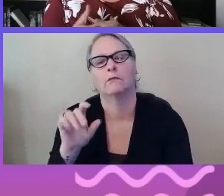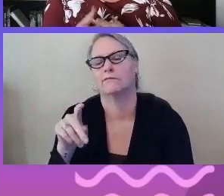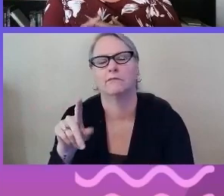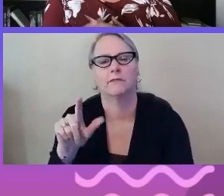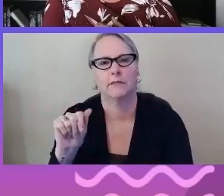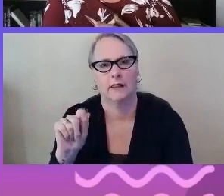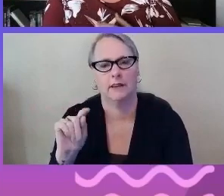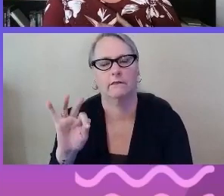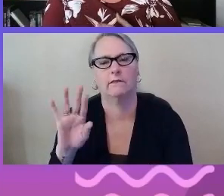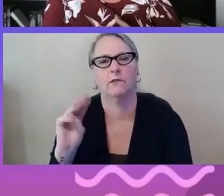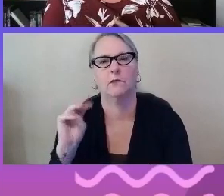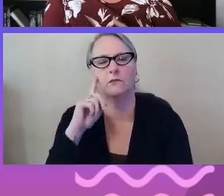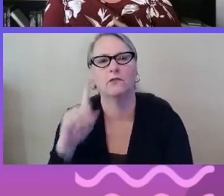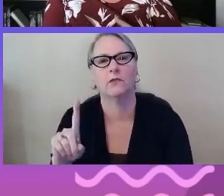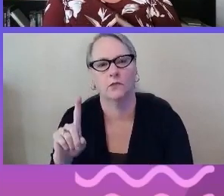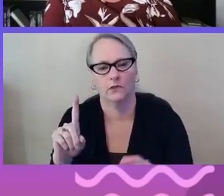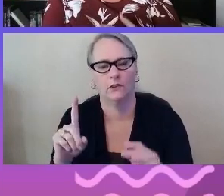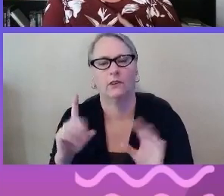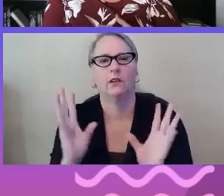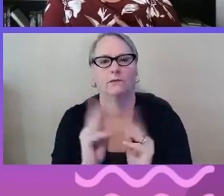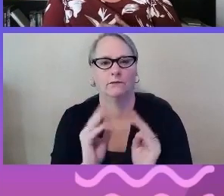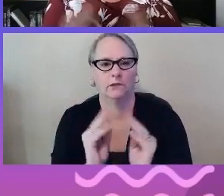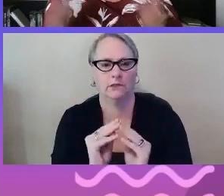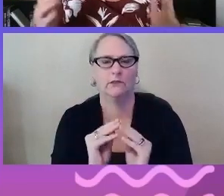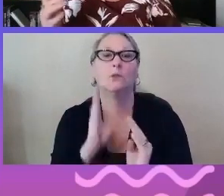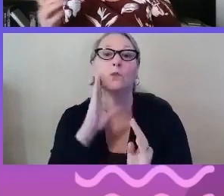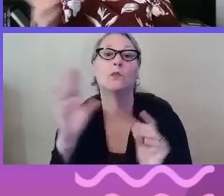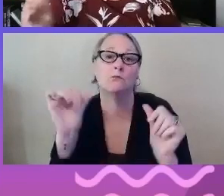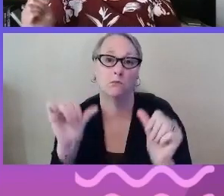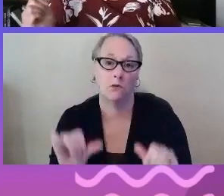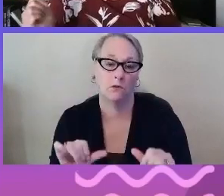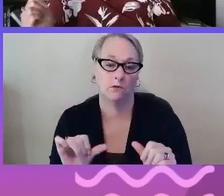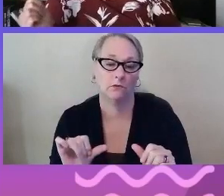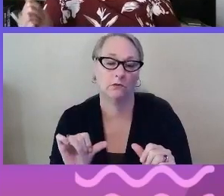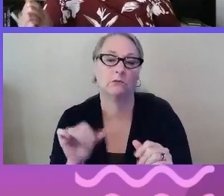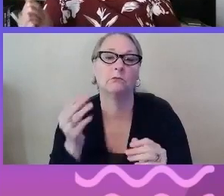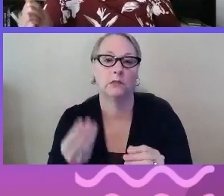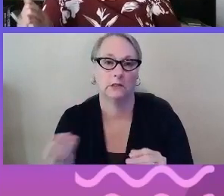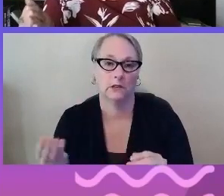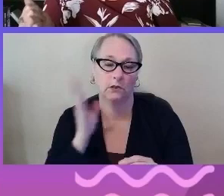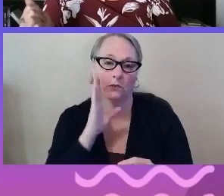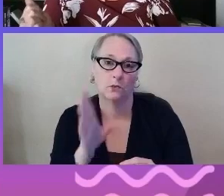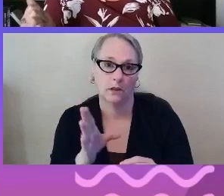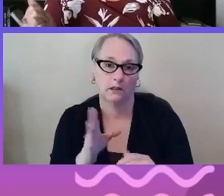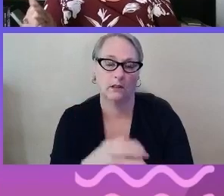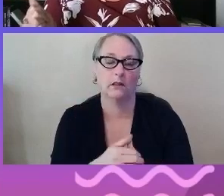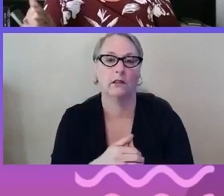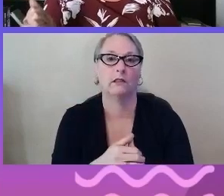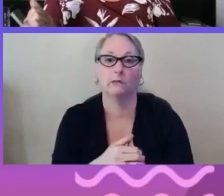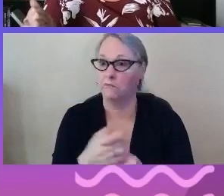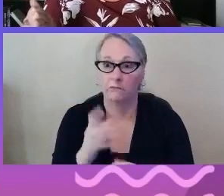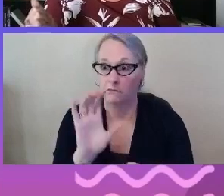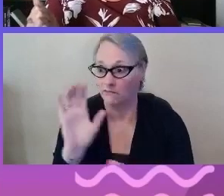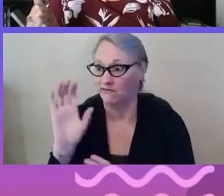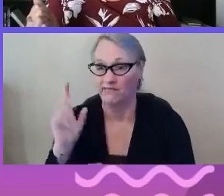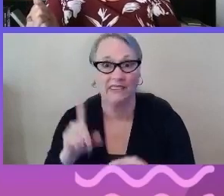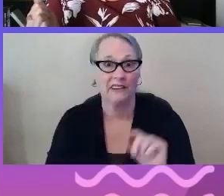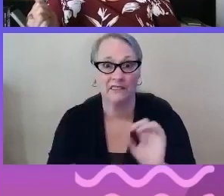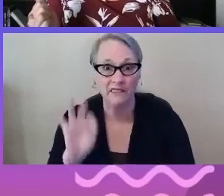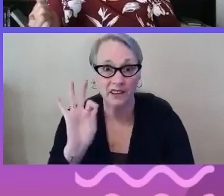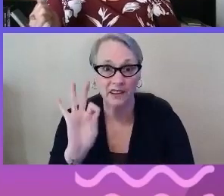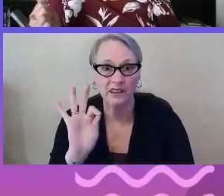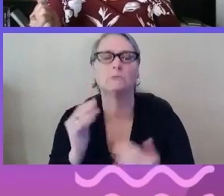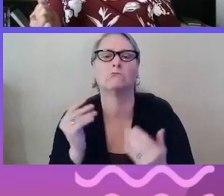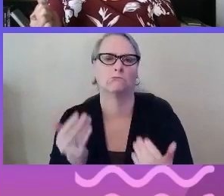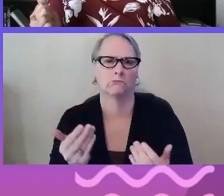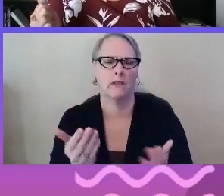those materials as well. If you are having trouble finding where those might be, please go ahead and send us a